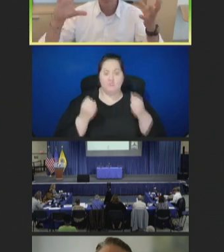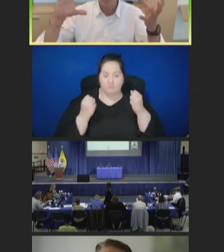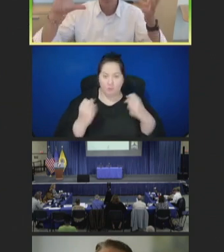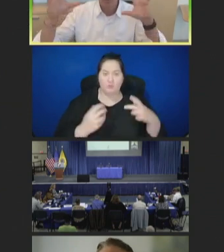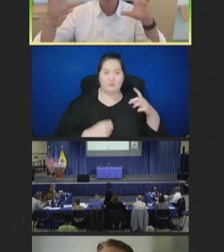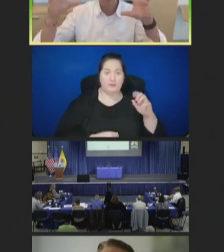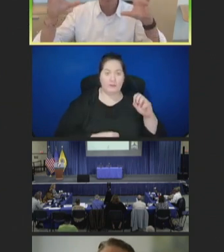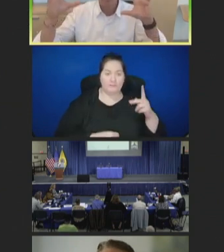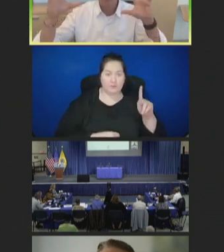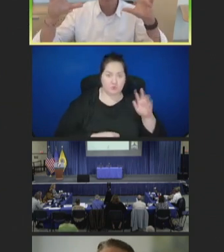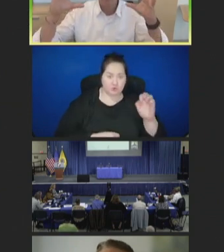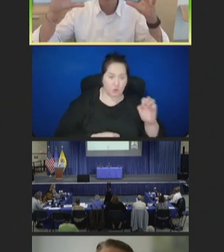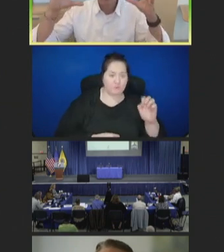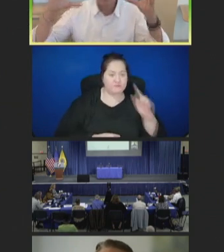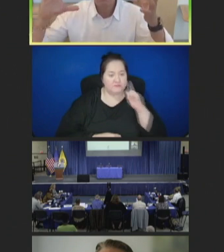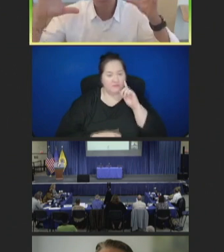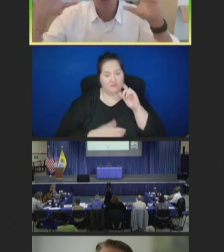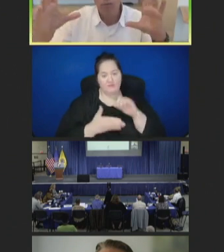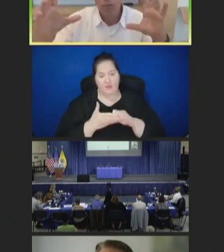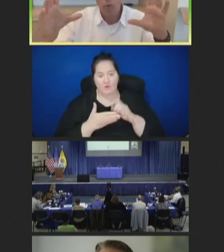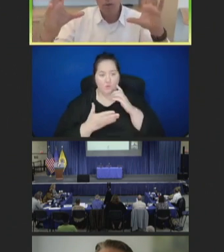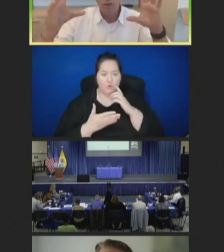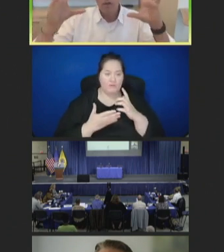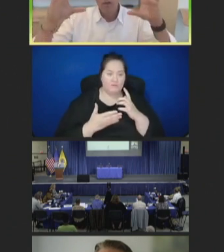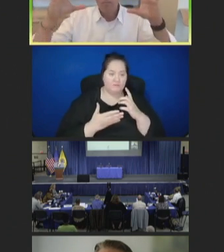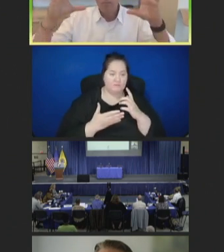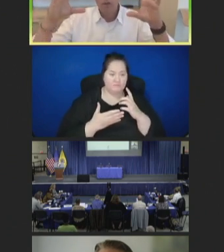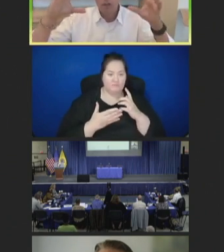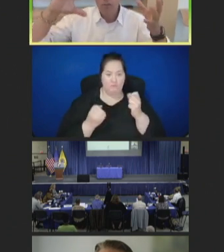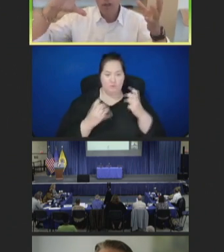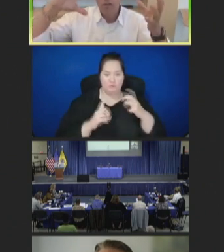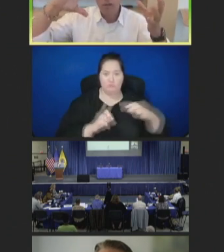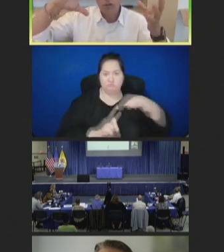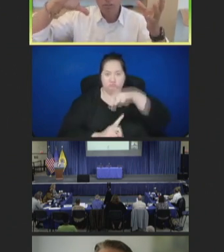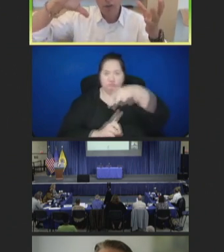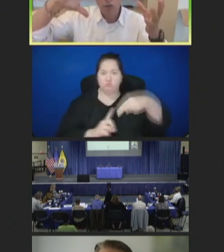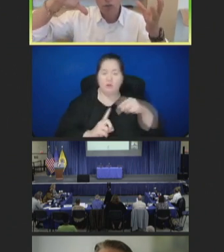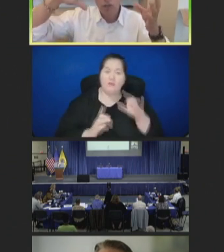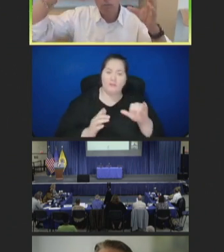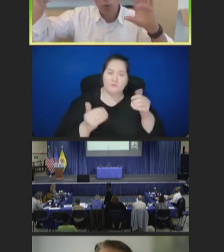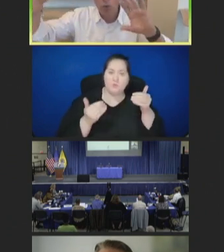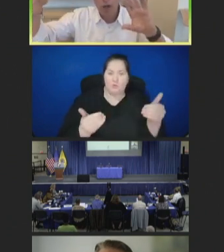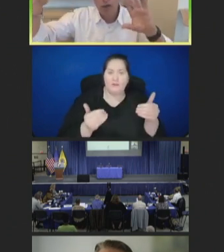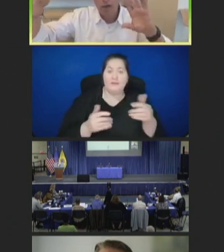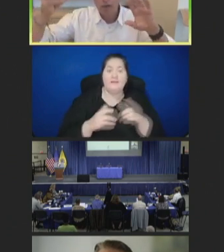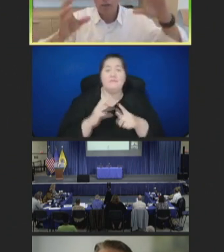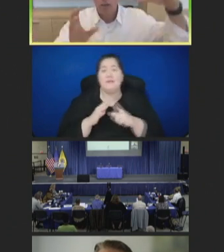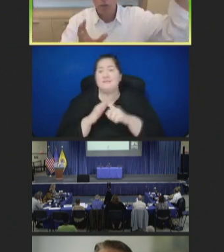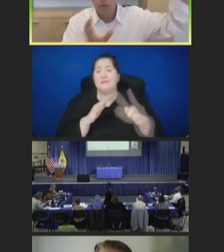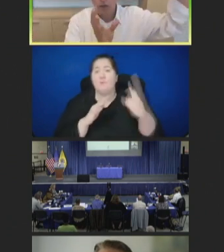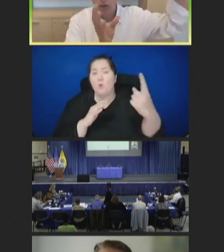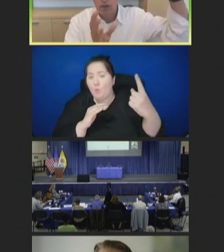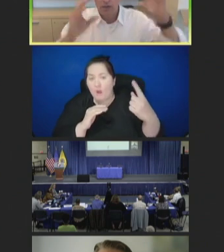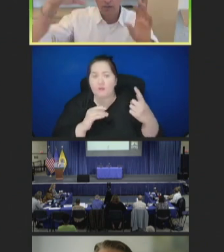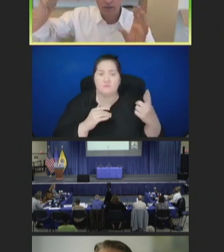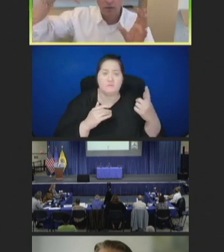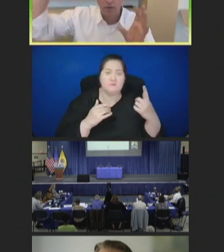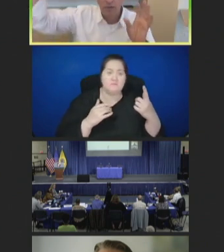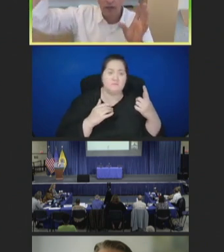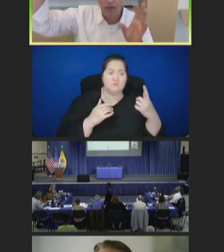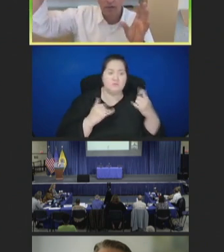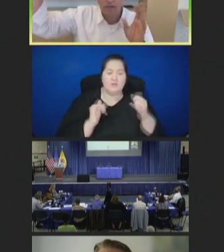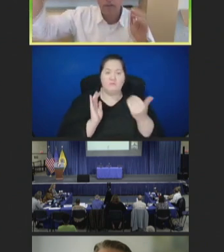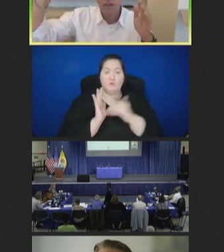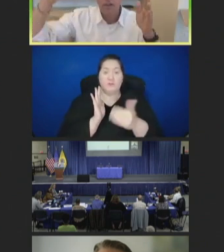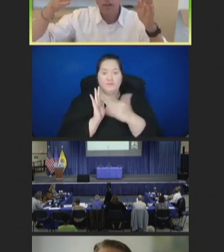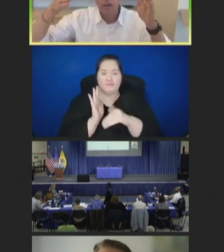they are going to neutralize the virus is the way forward, because even if the virus managed to escape to one, then you have the redundancy of